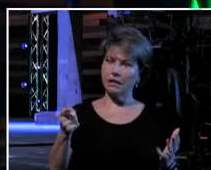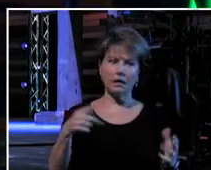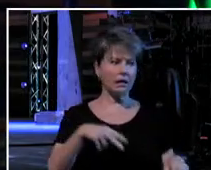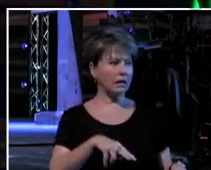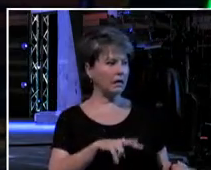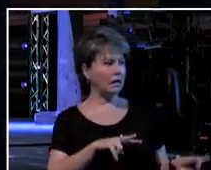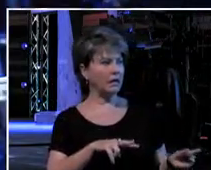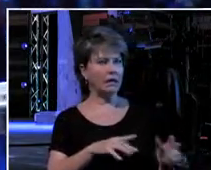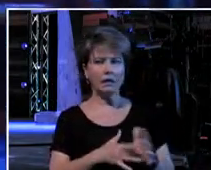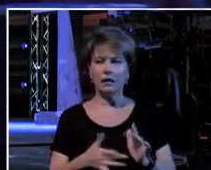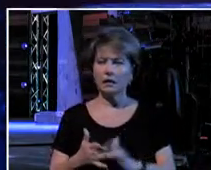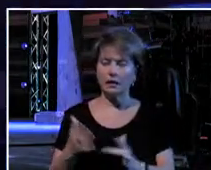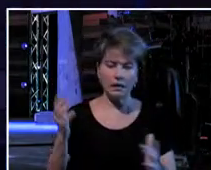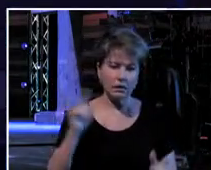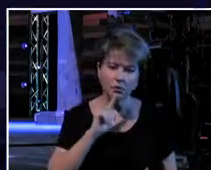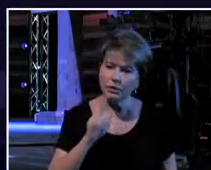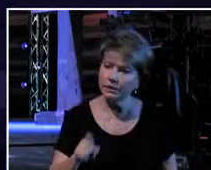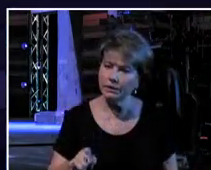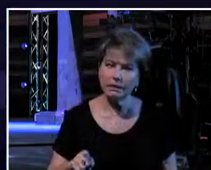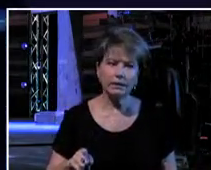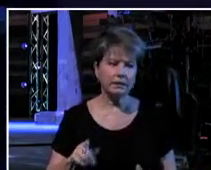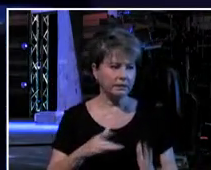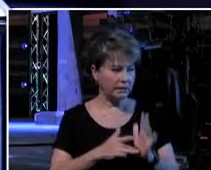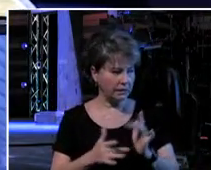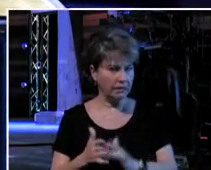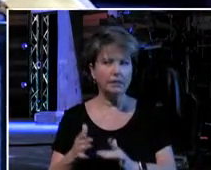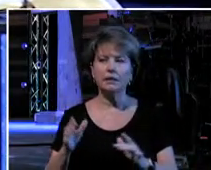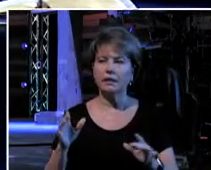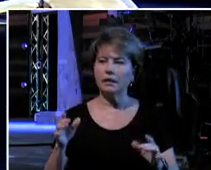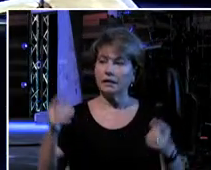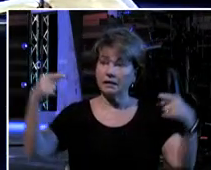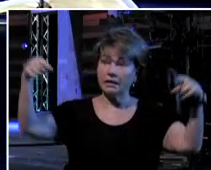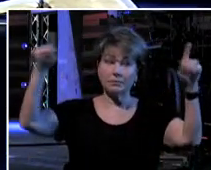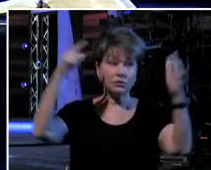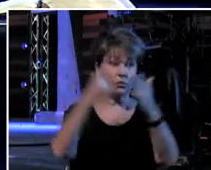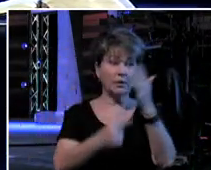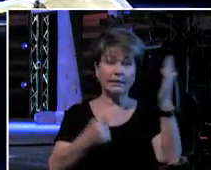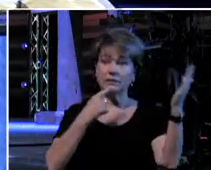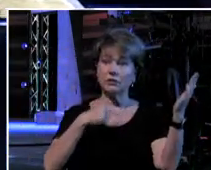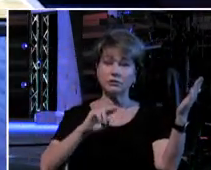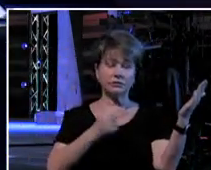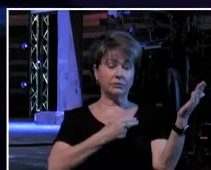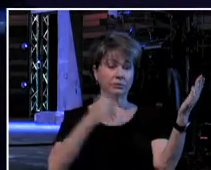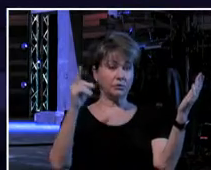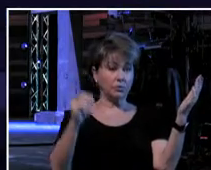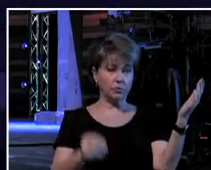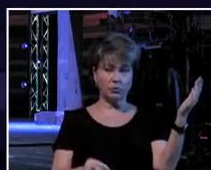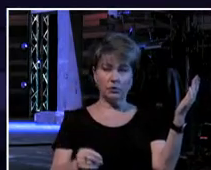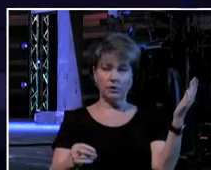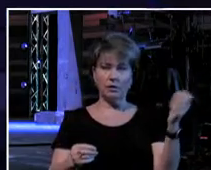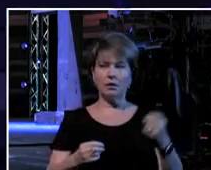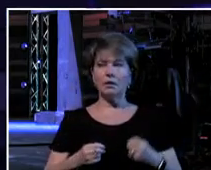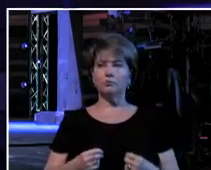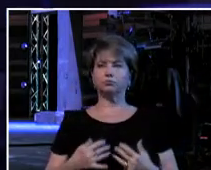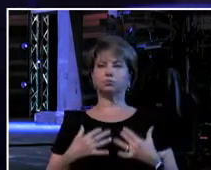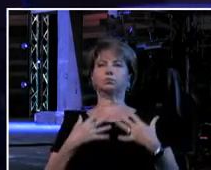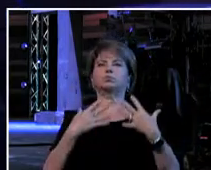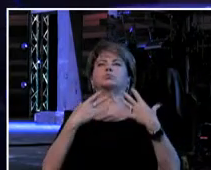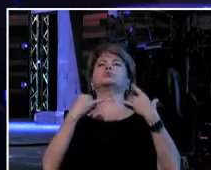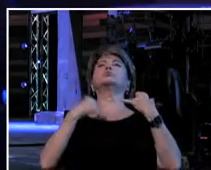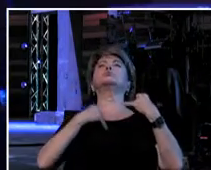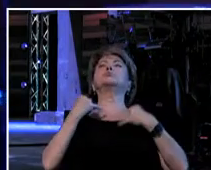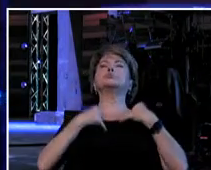him. He really is who he said he was, and he did what he said he would do. This is Jesus. They were overjoyed with